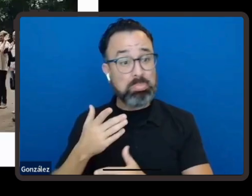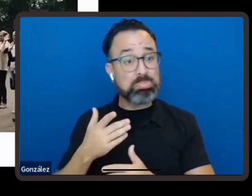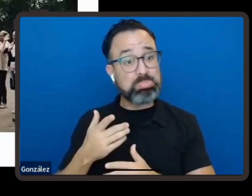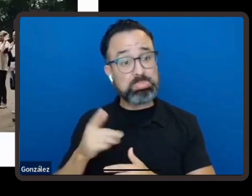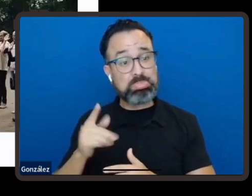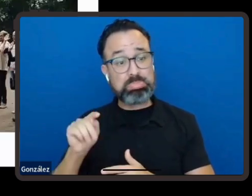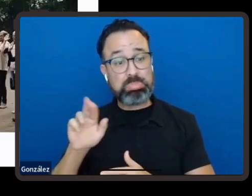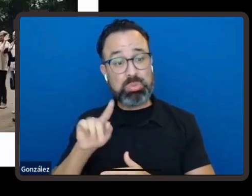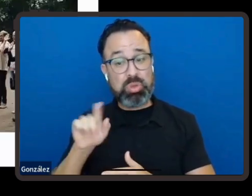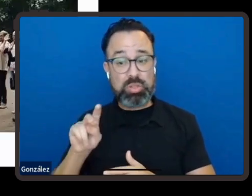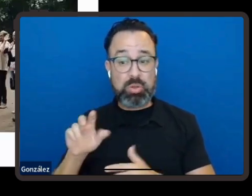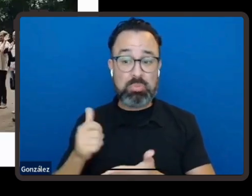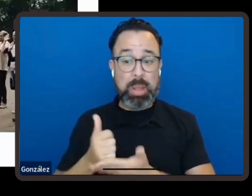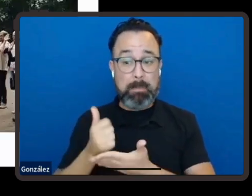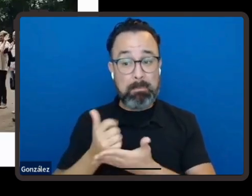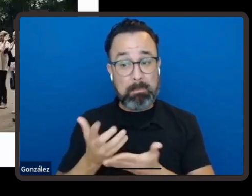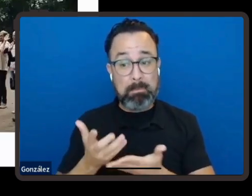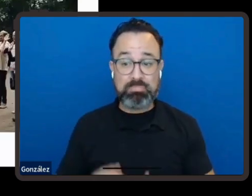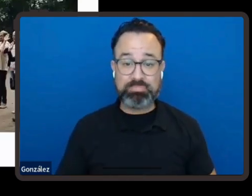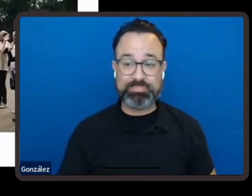slide.